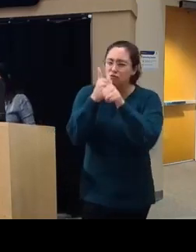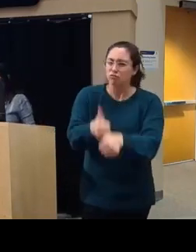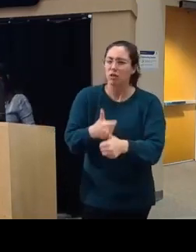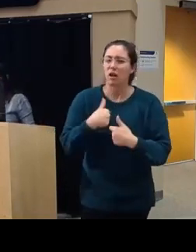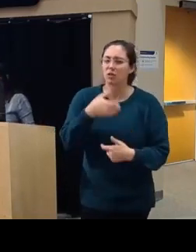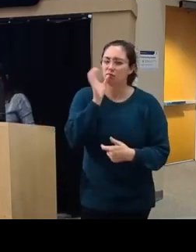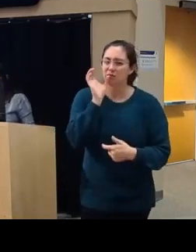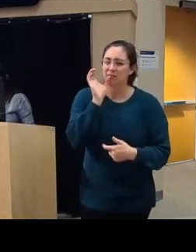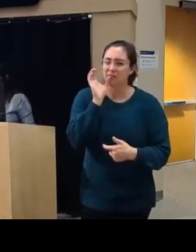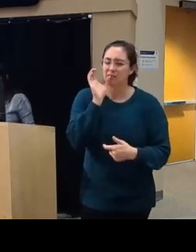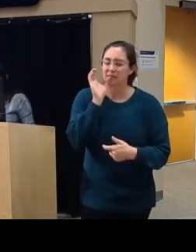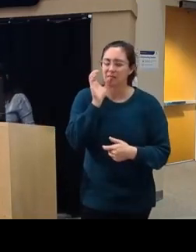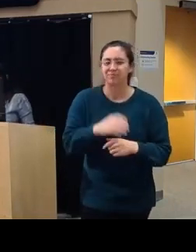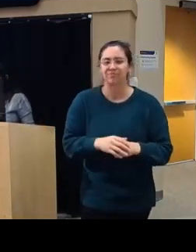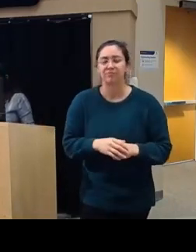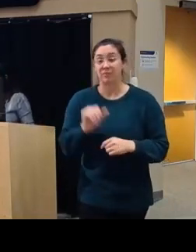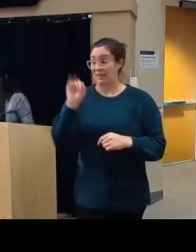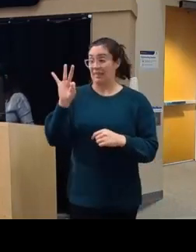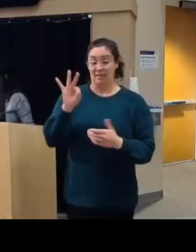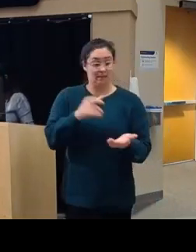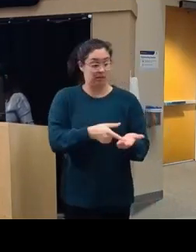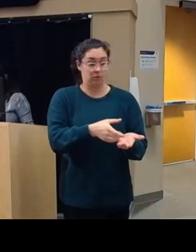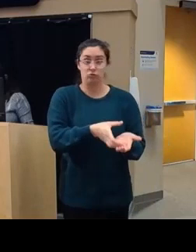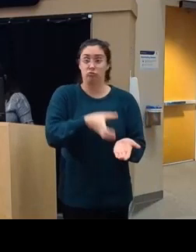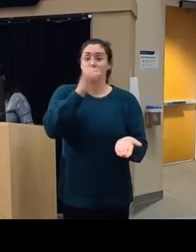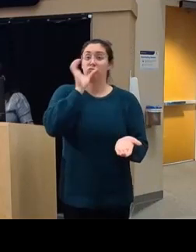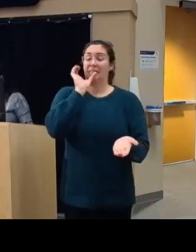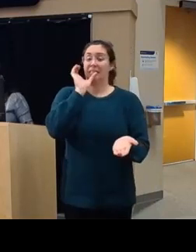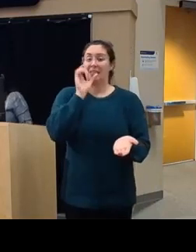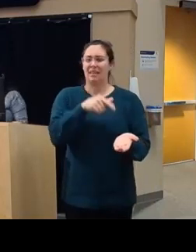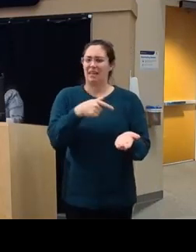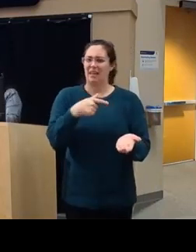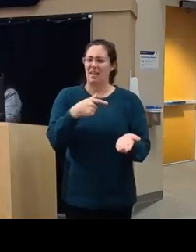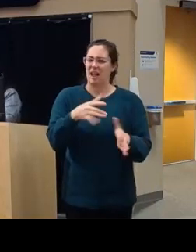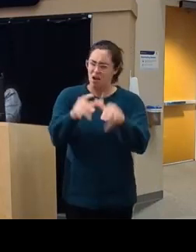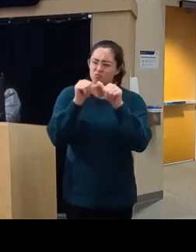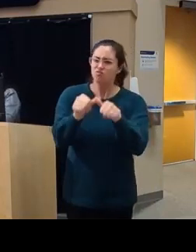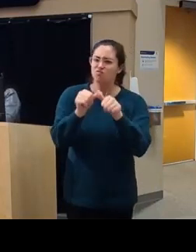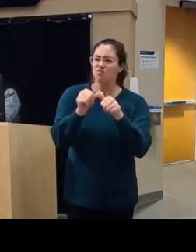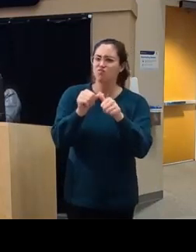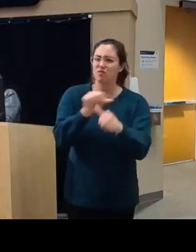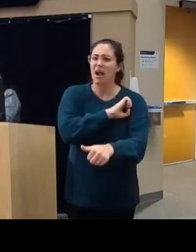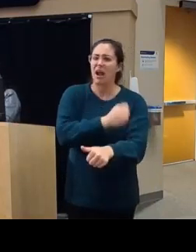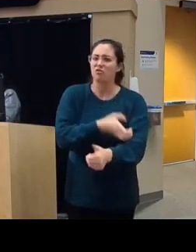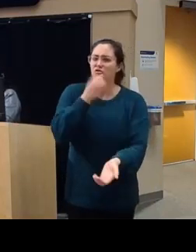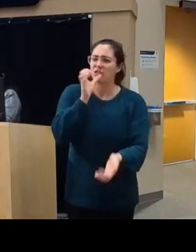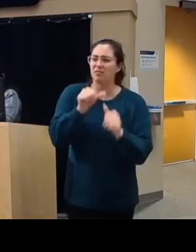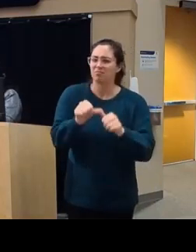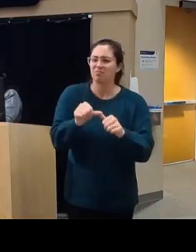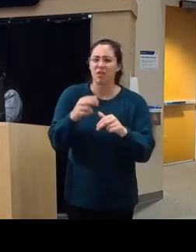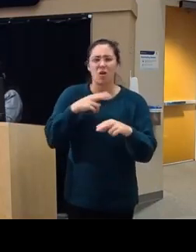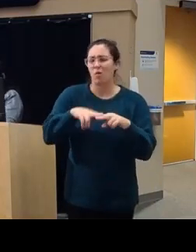drink. If I have this energy drink, I'll be saying yes to energy drinks and my weight will not go